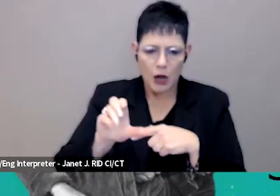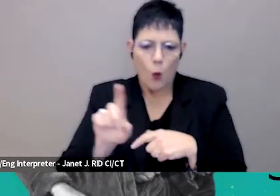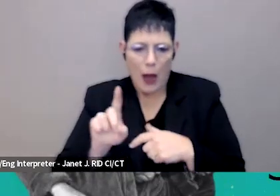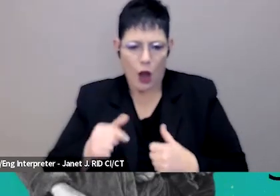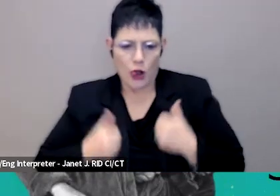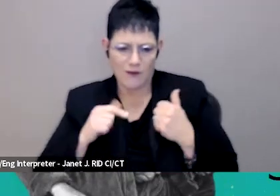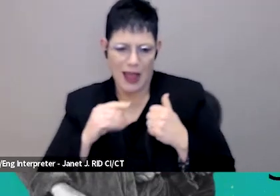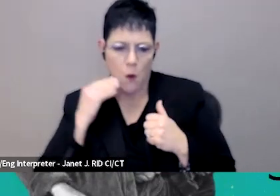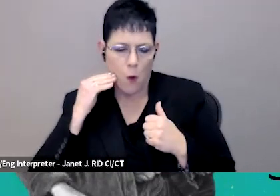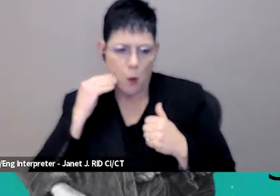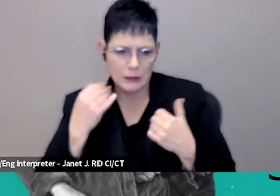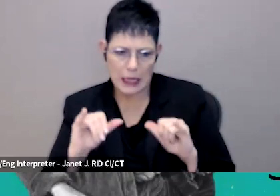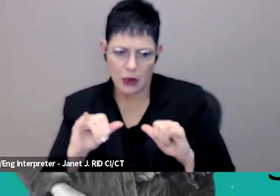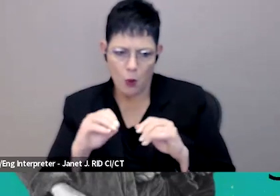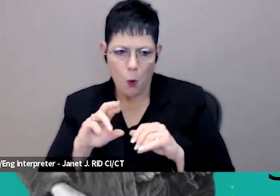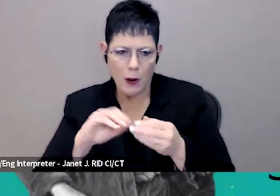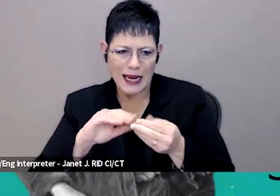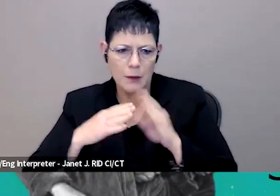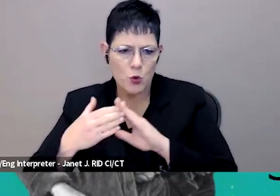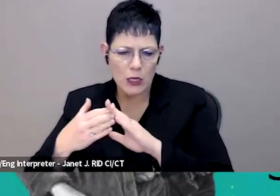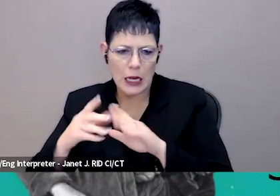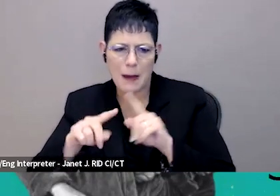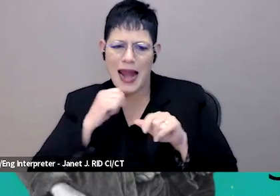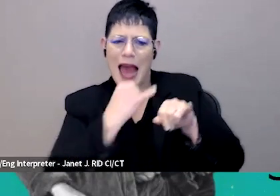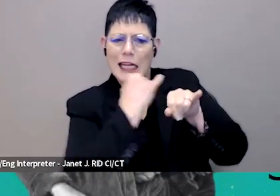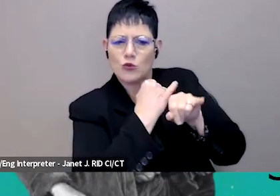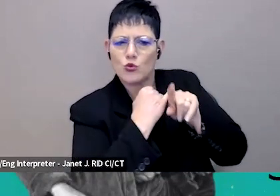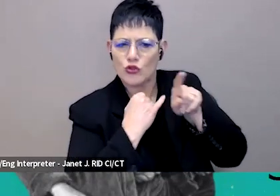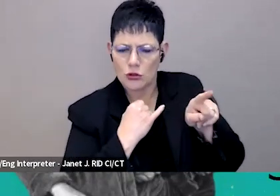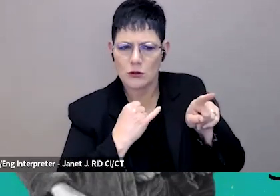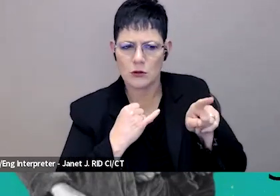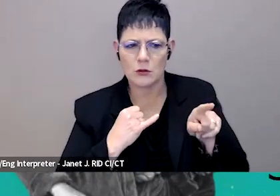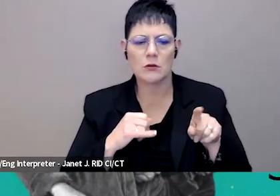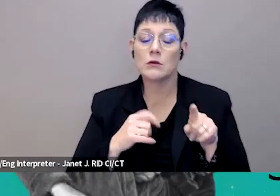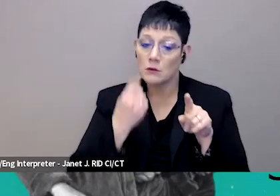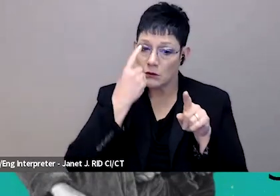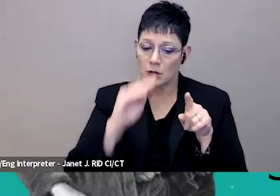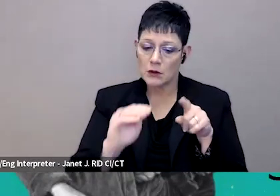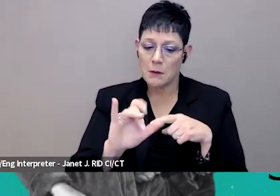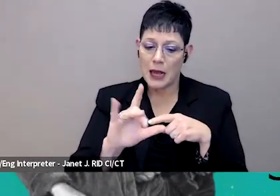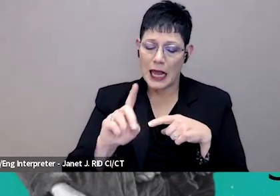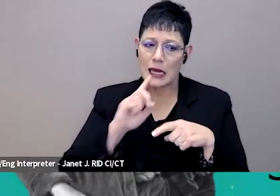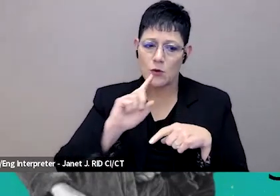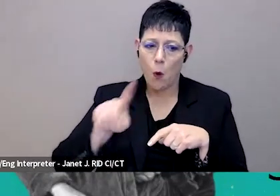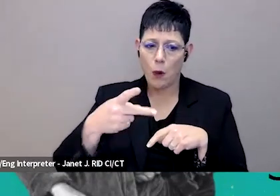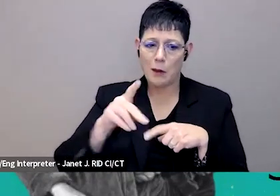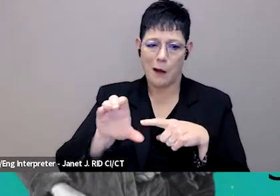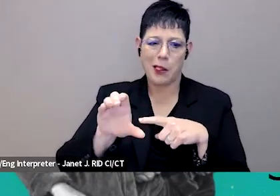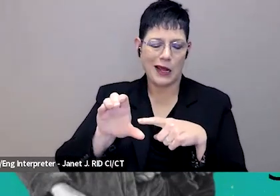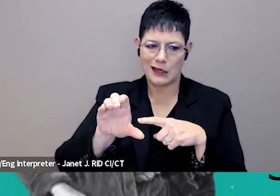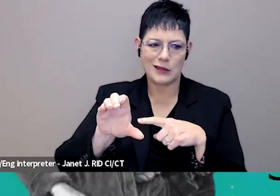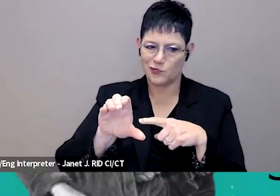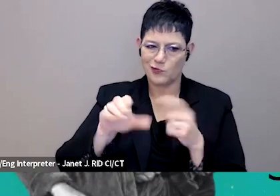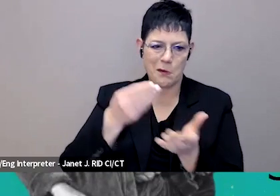And so just understanding that Medicaid is the only public payer that actually allows those